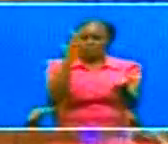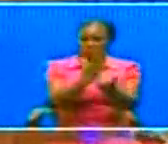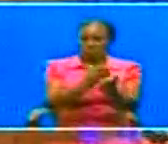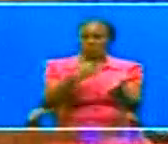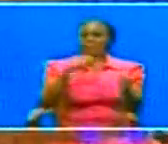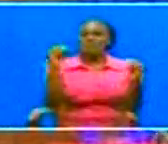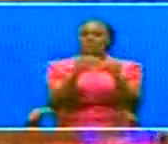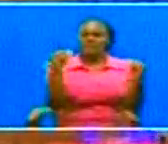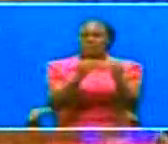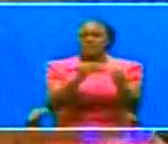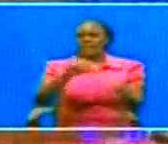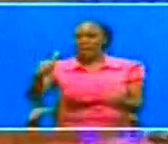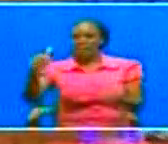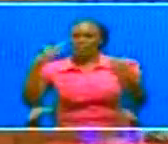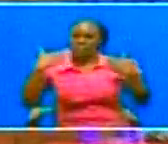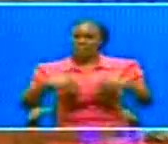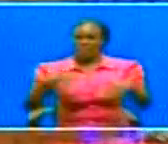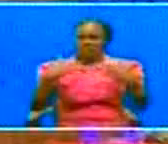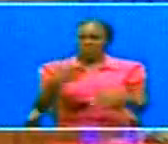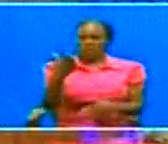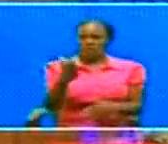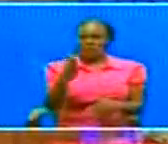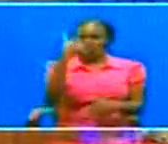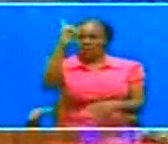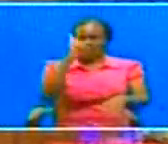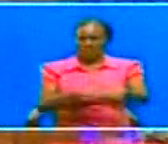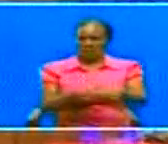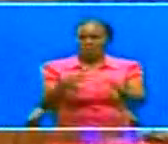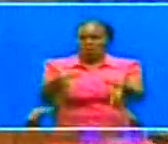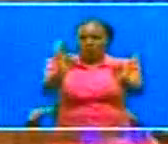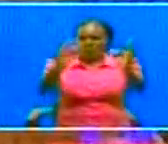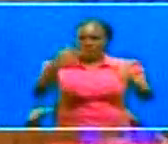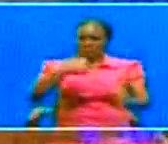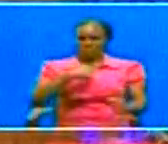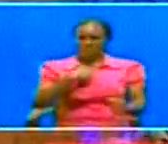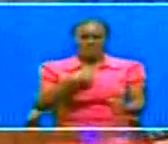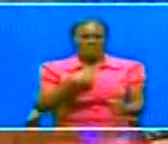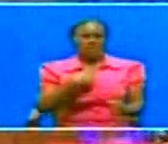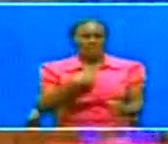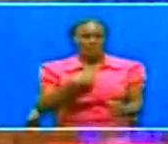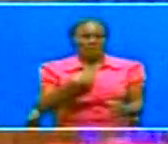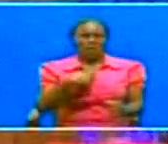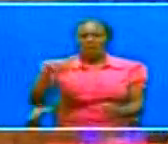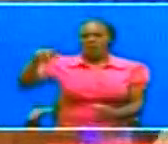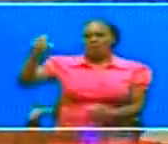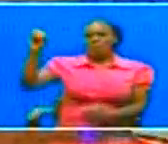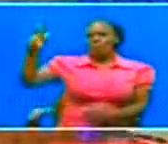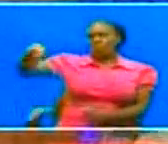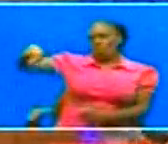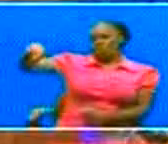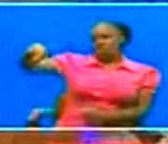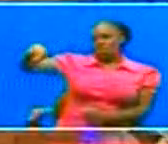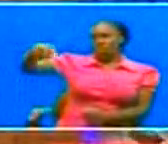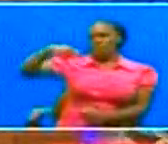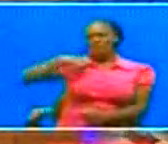I did meet with Polydor at a certain point, and they offered me a deal, but it was pop. And I was a